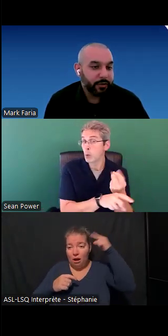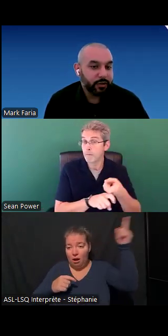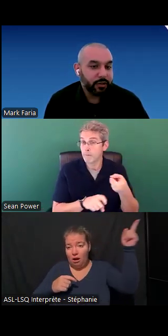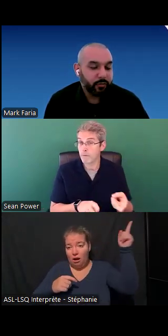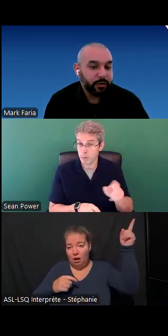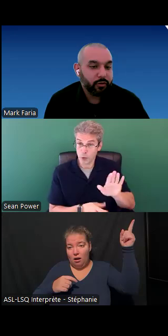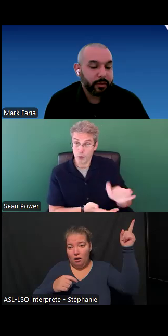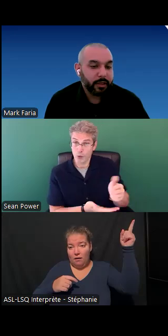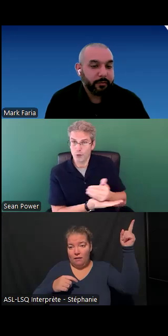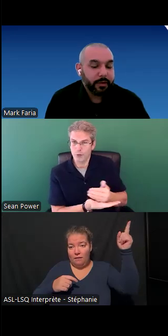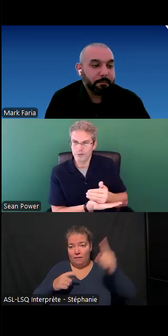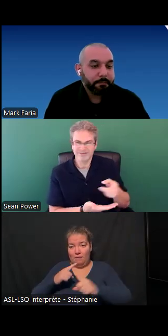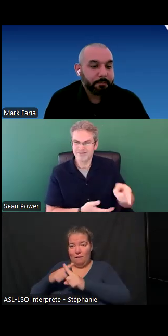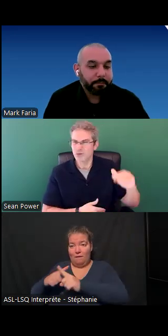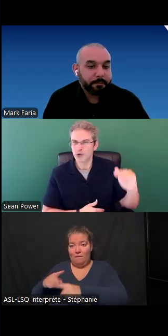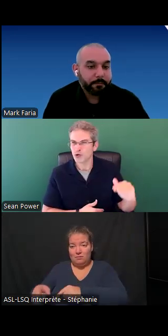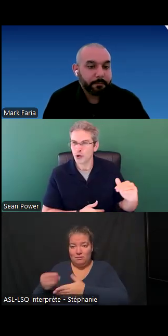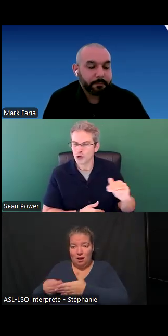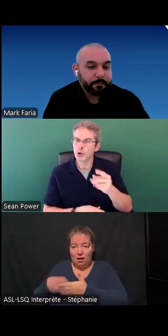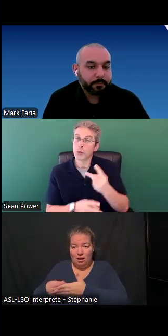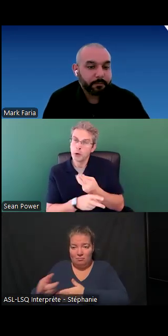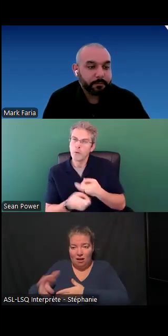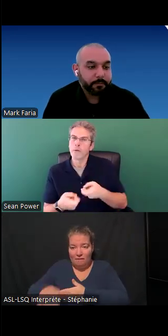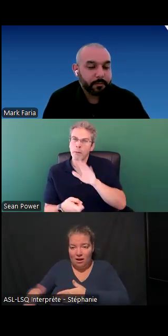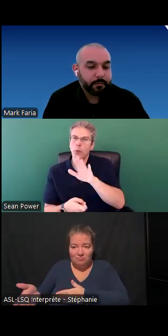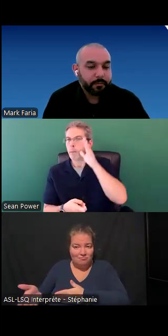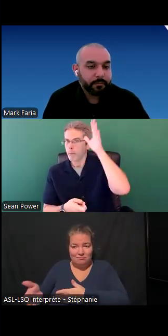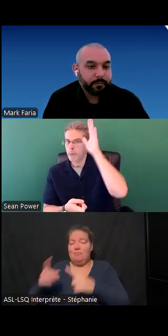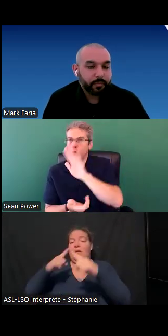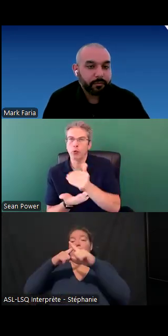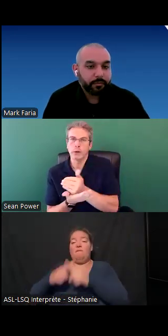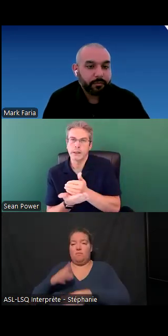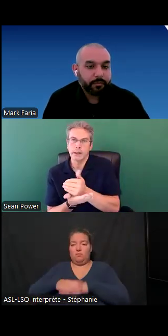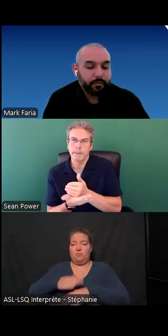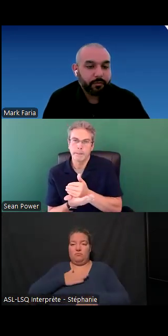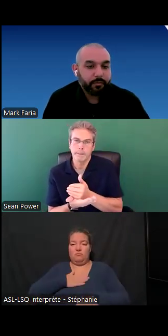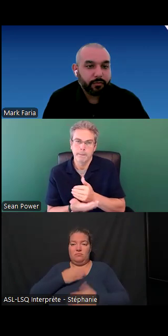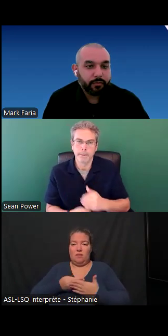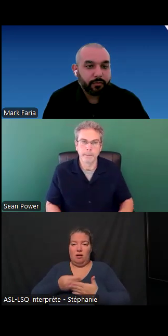of the beneficiary when you're opening it up for them.